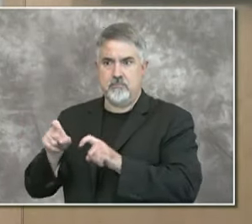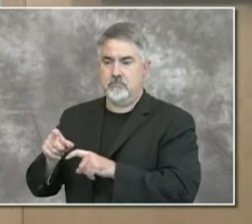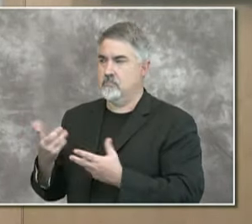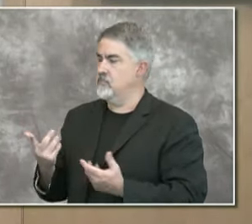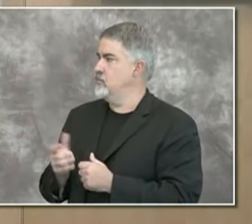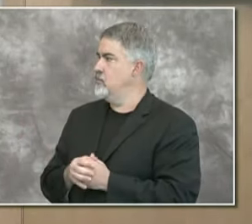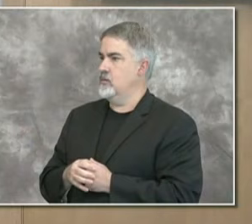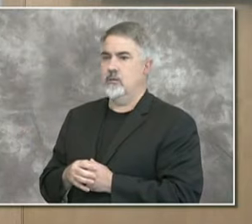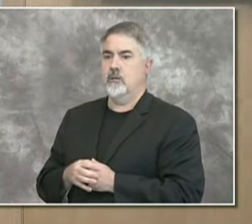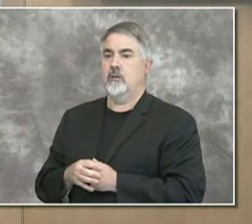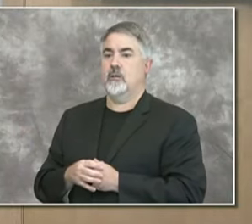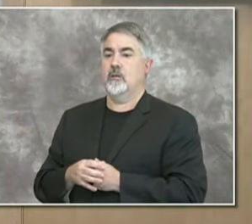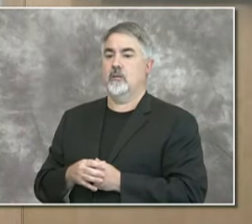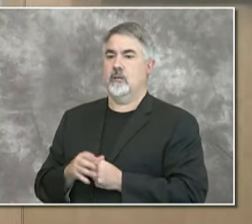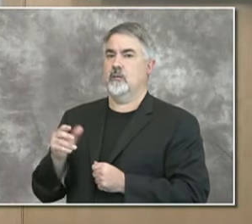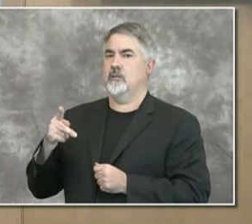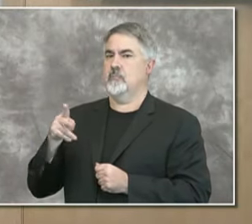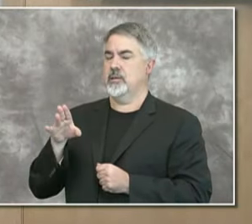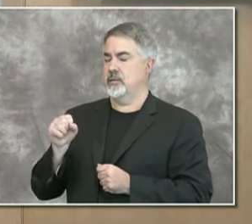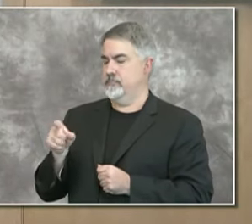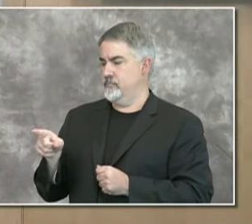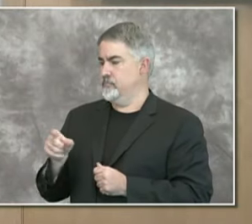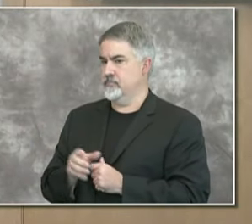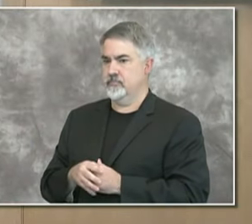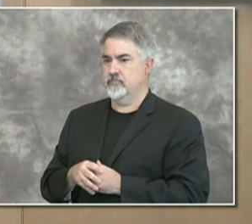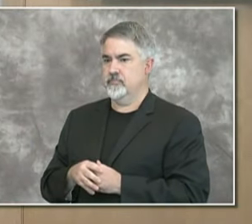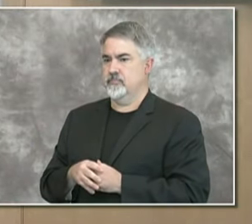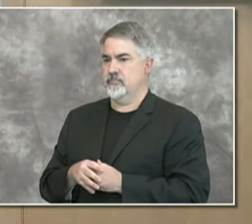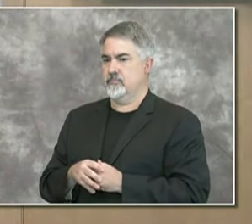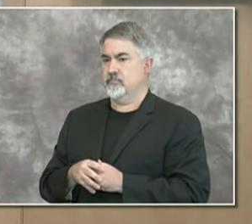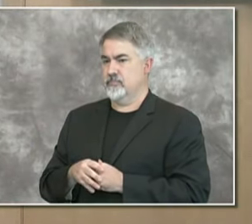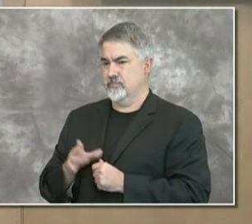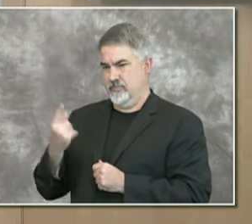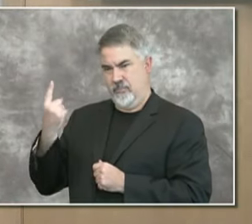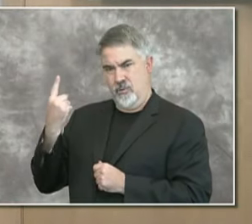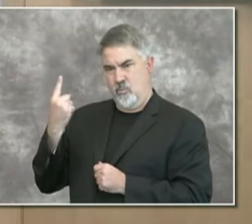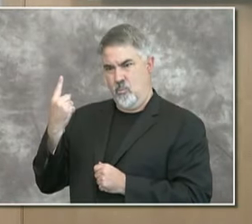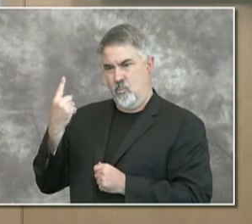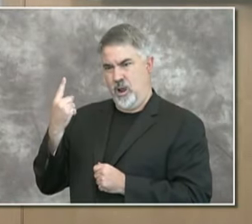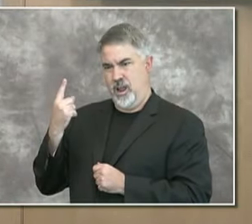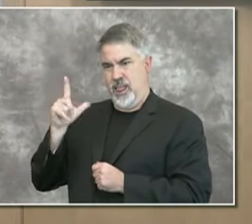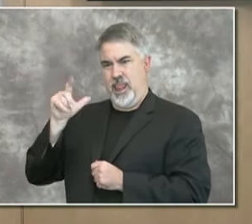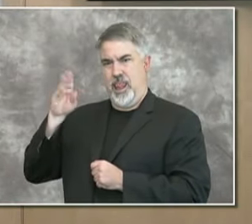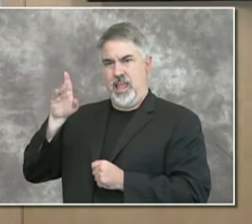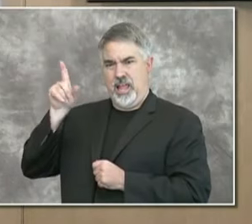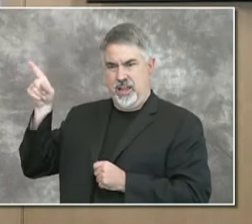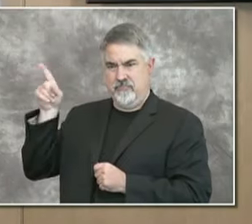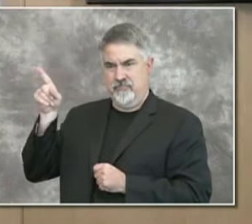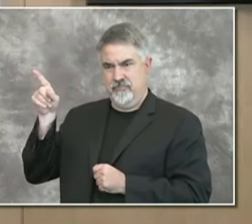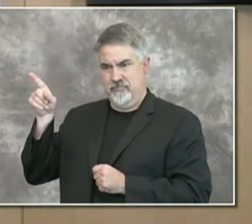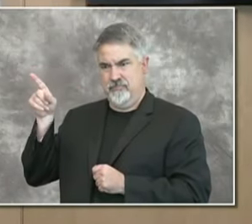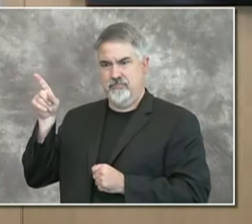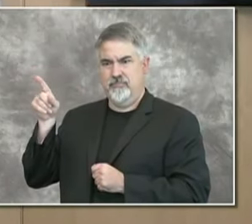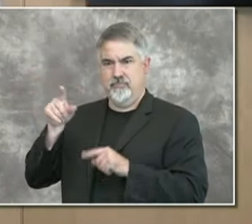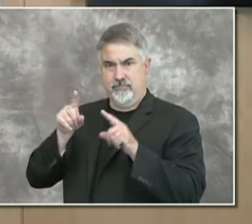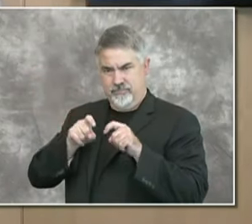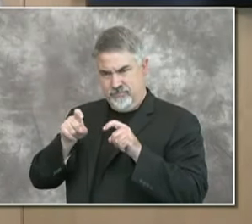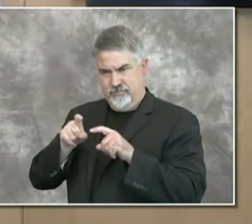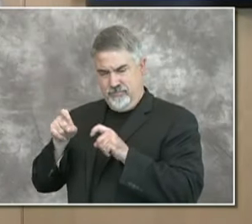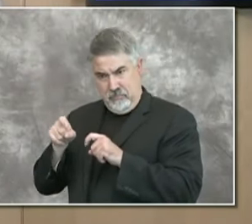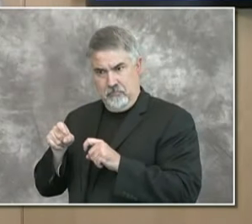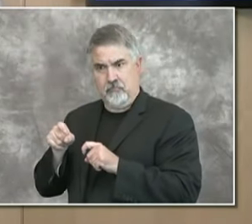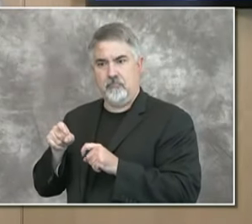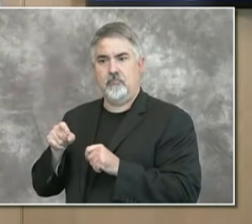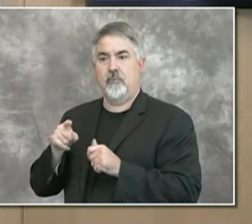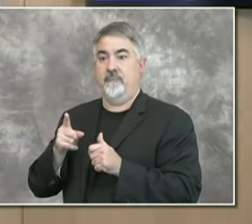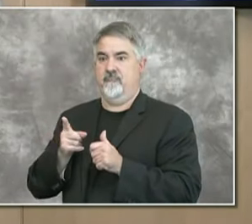from KBBS. A local lab, Inovio Pharmaceuticals, this week began testing its vaccine in its first human trial.